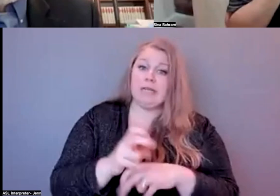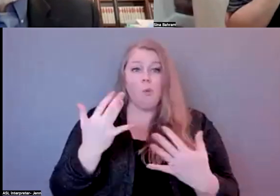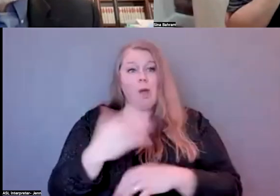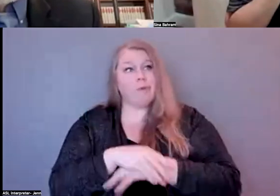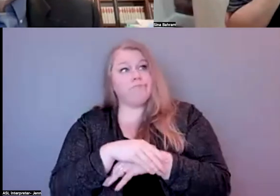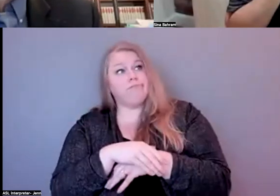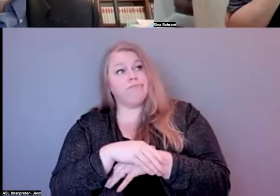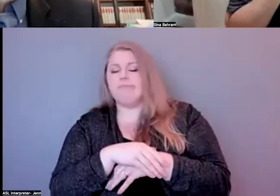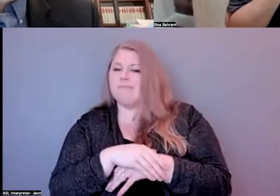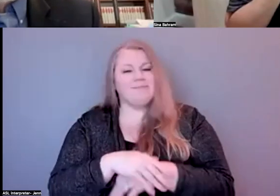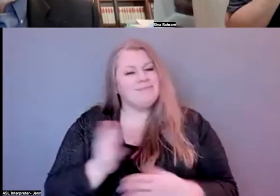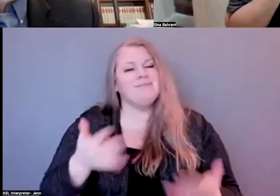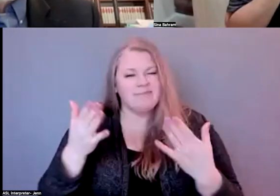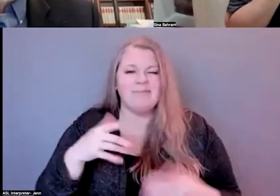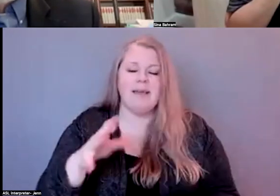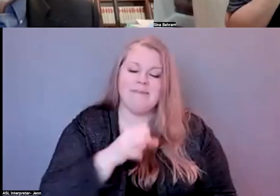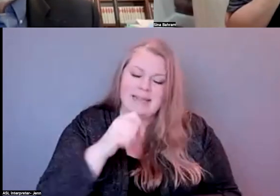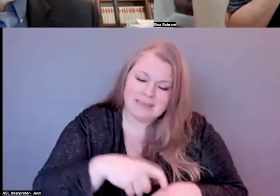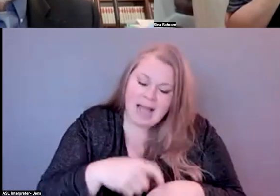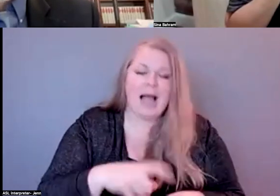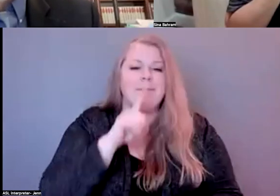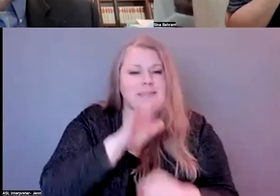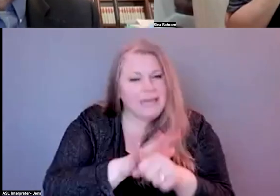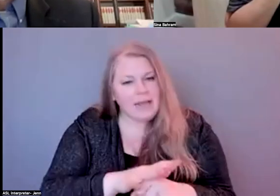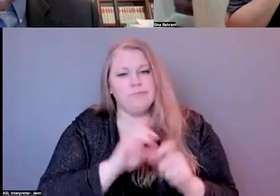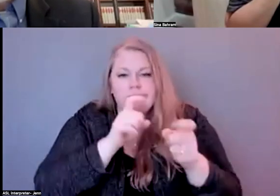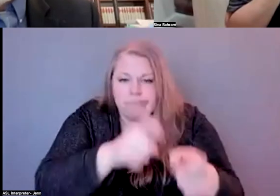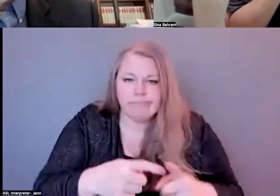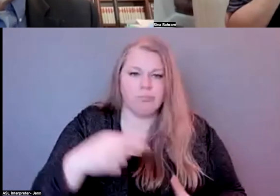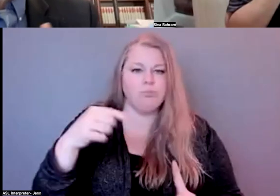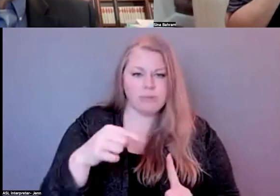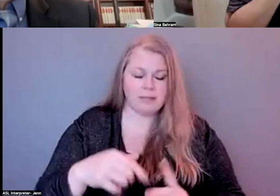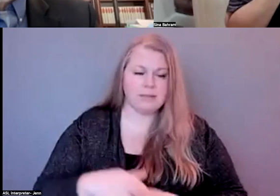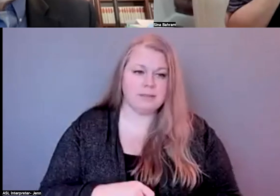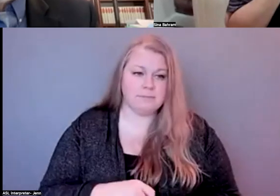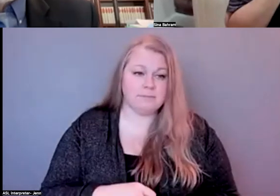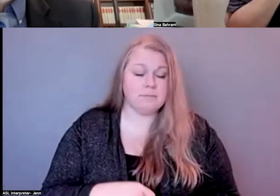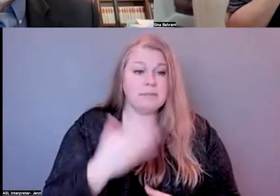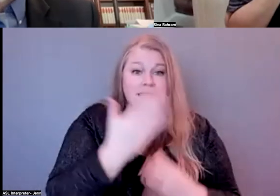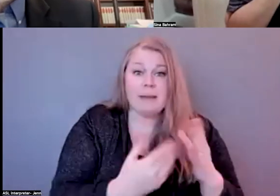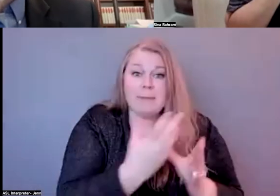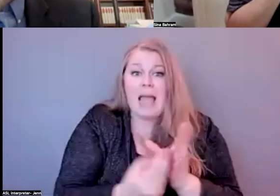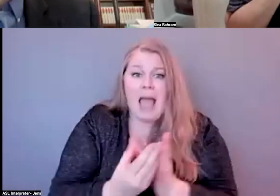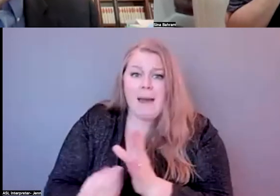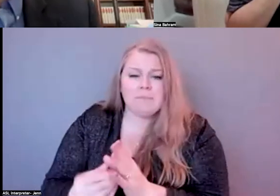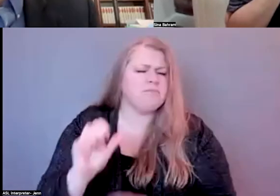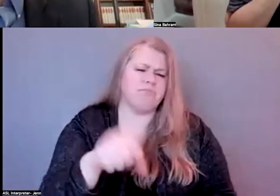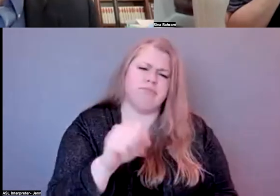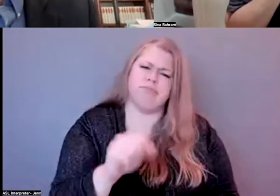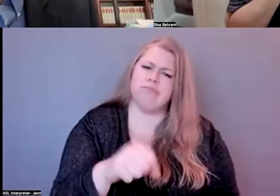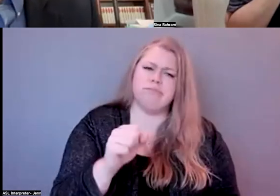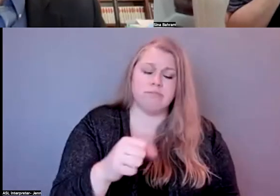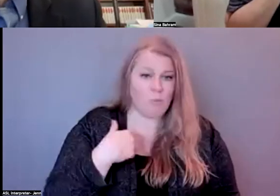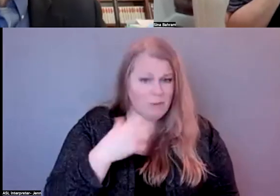a lot of time and a lot of dedication to do it. Are there holes in what we're talking about? Sure. We would like to find